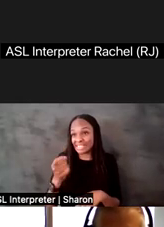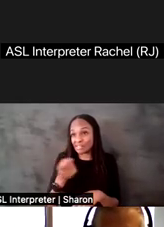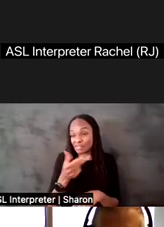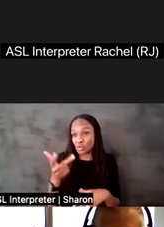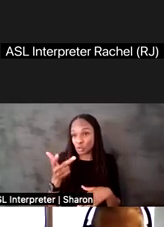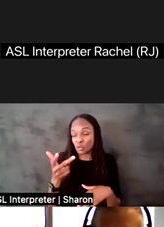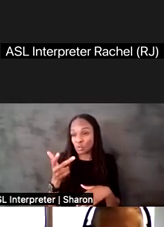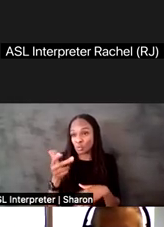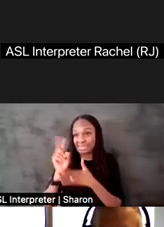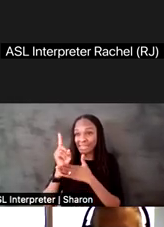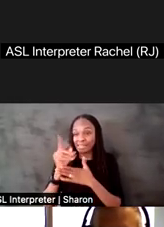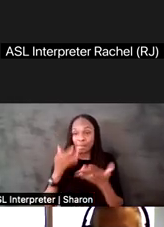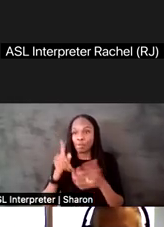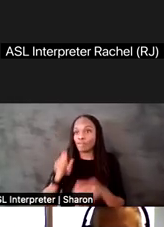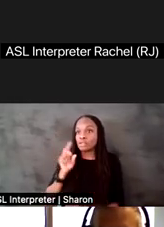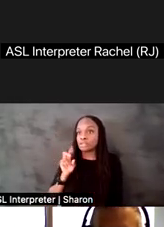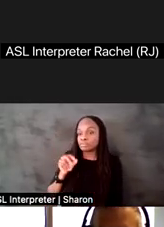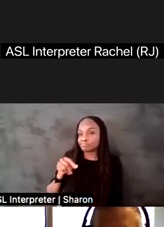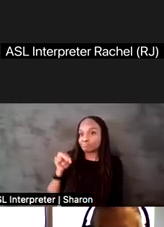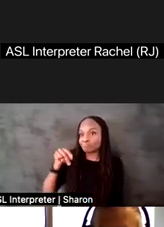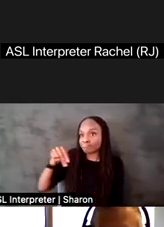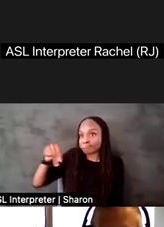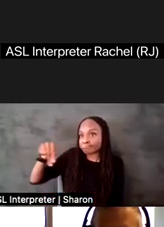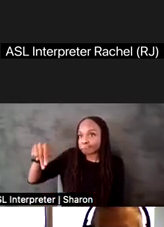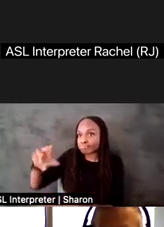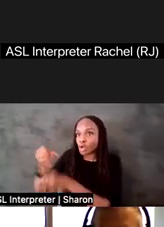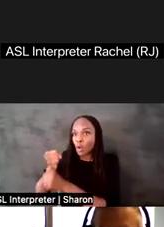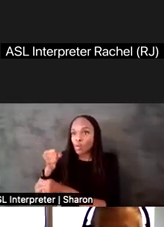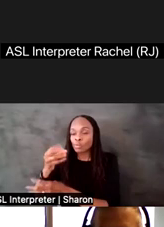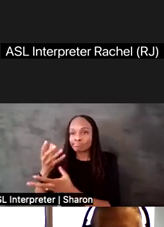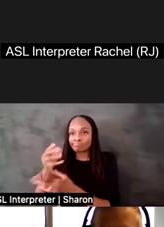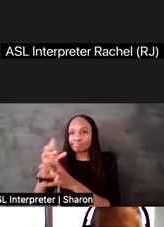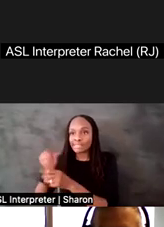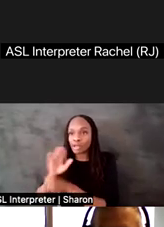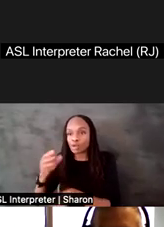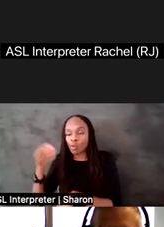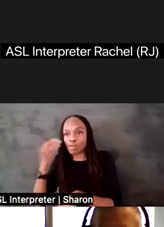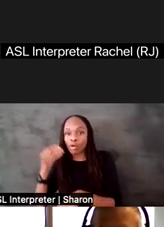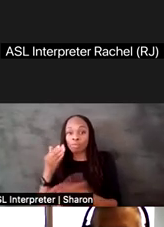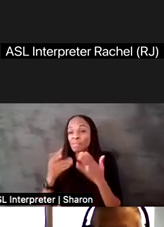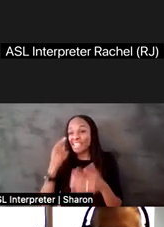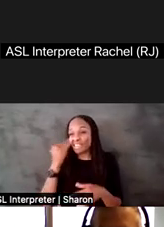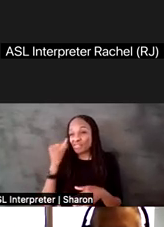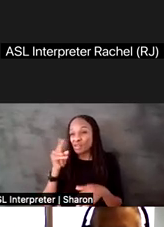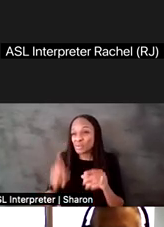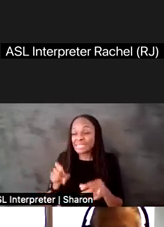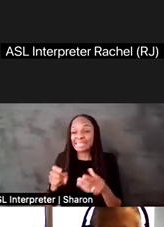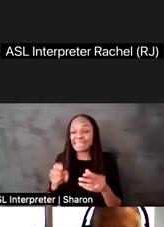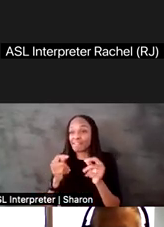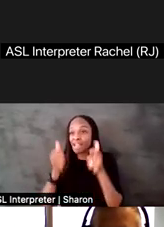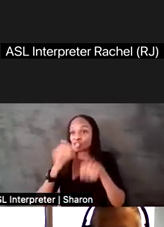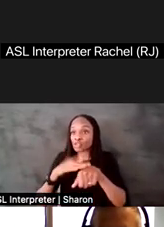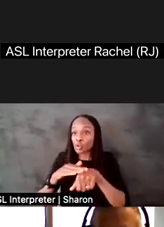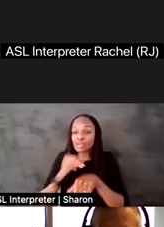phone to know what that was for. So if you want to have a faster notice and maybe not even have to look at your phone, you